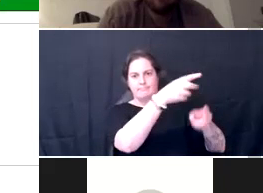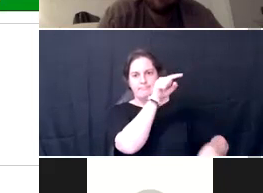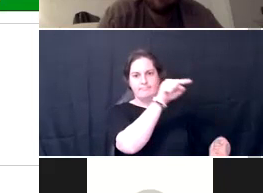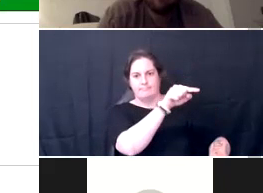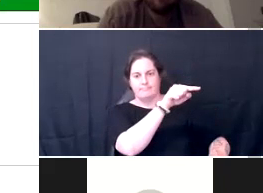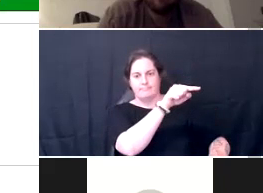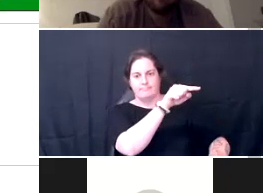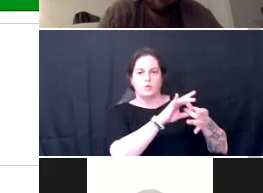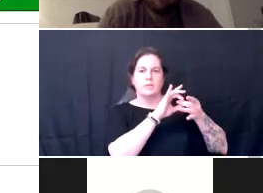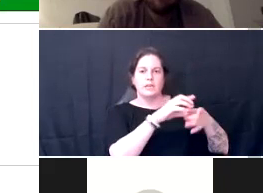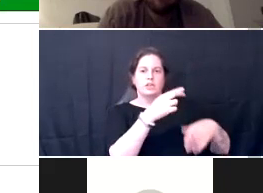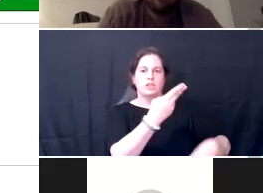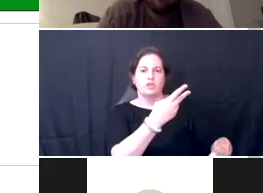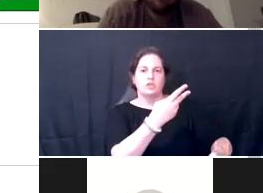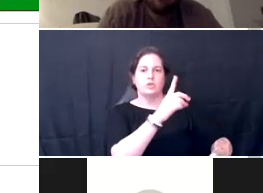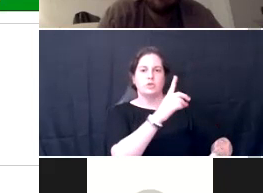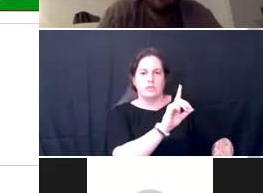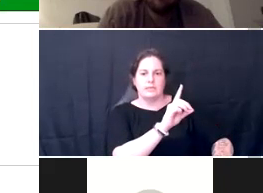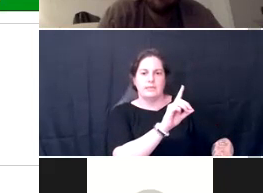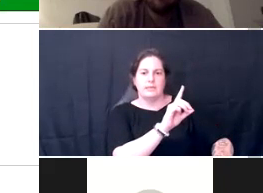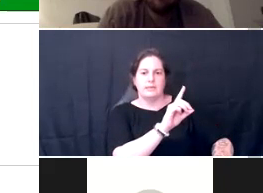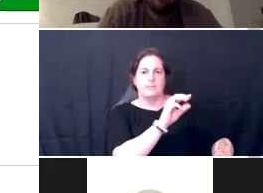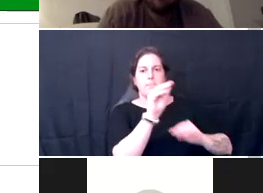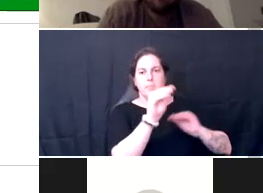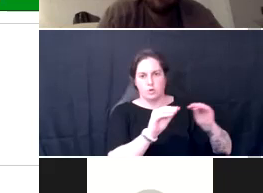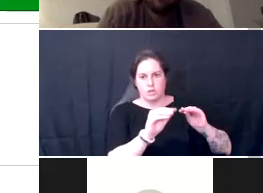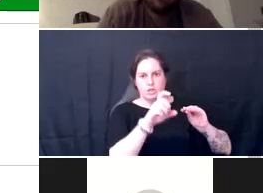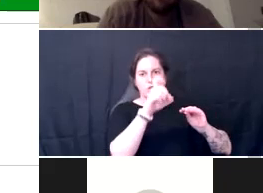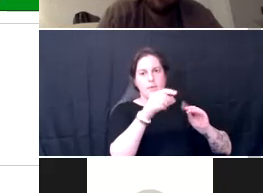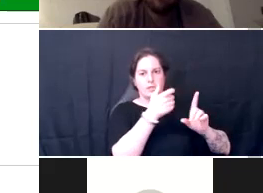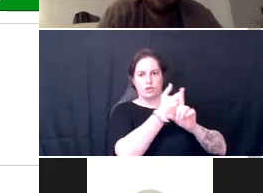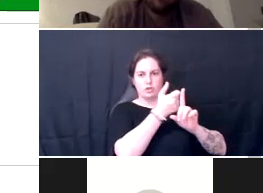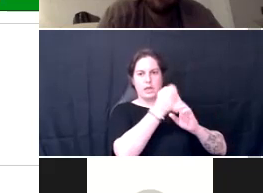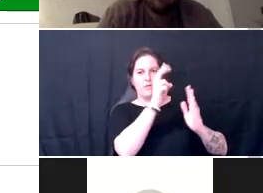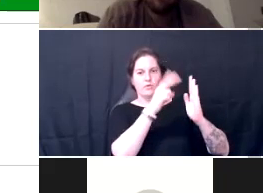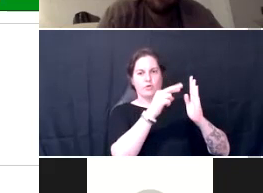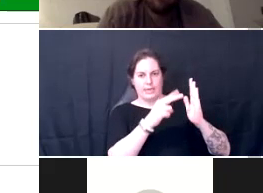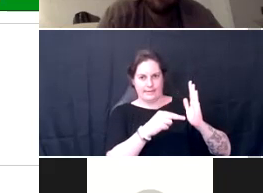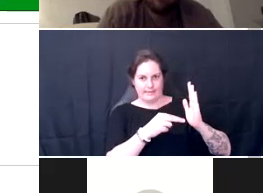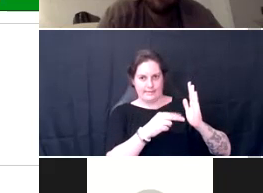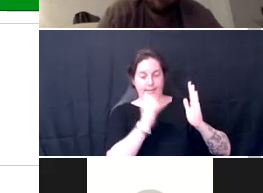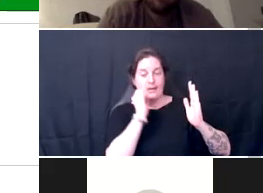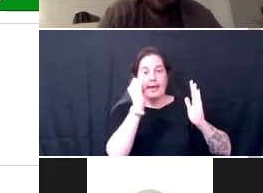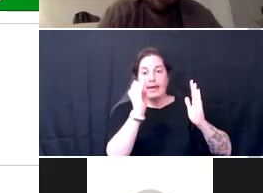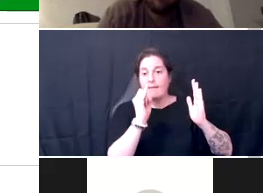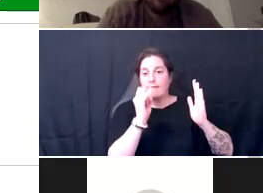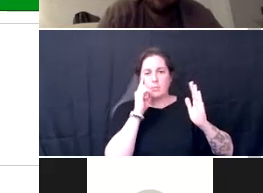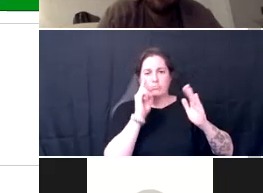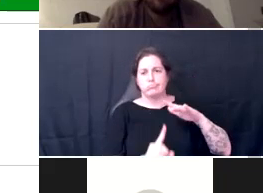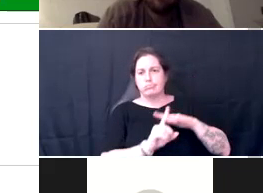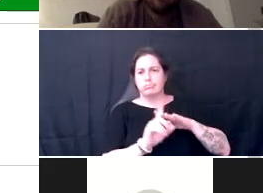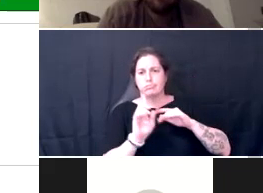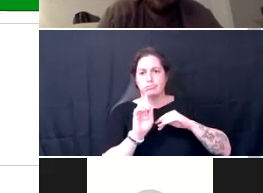2D motion. So you need to look at those items yourself. And if you have any questions, reach out to